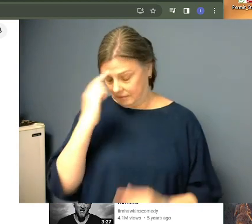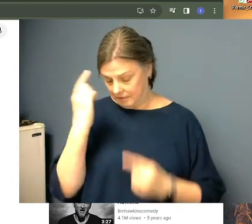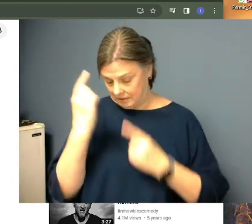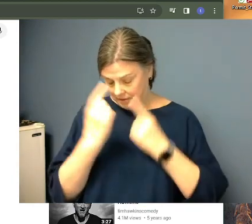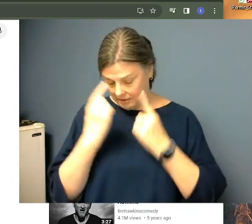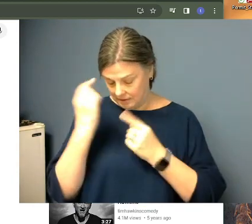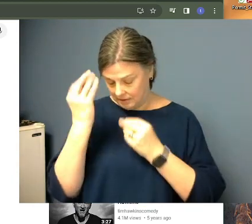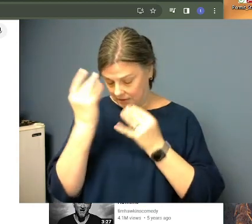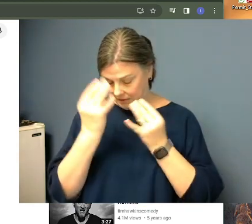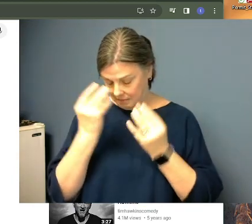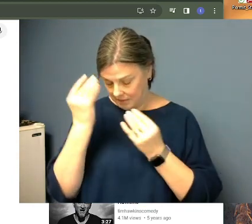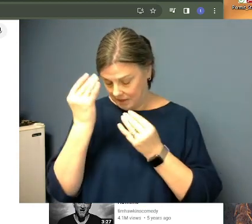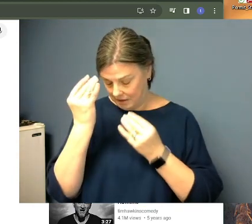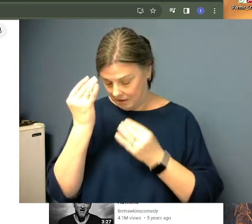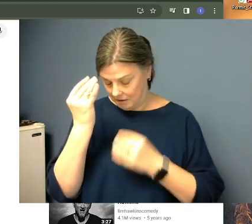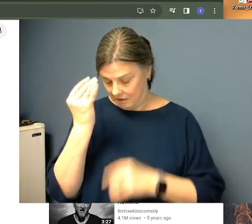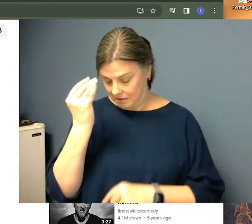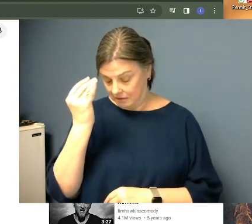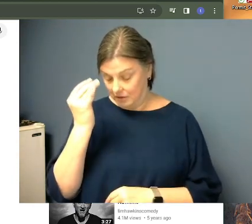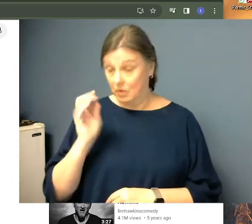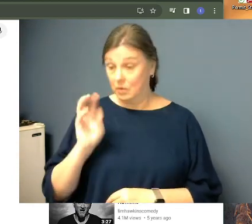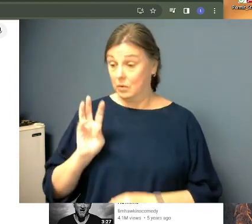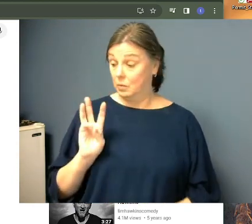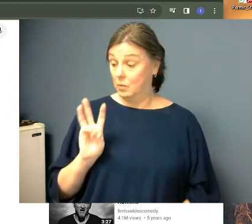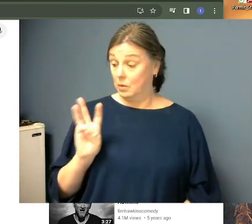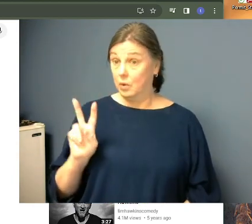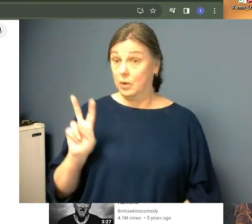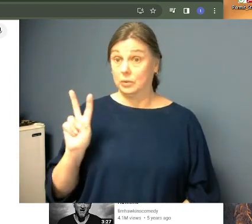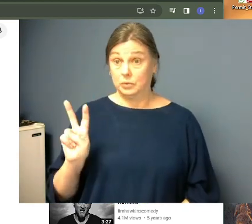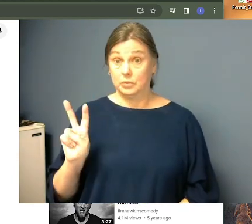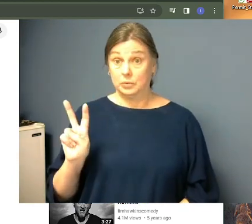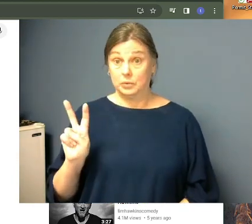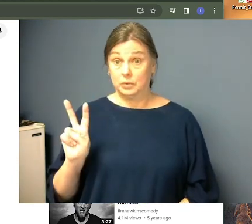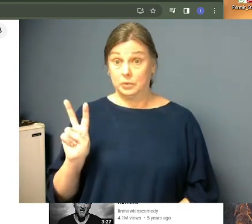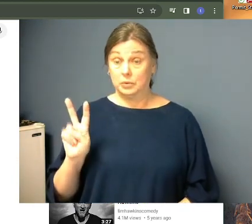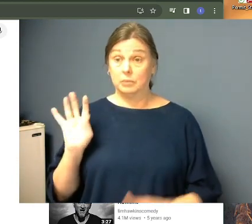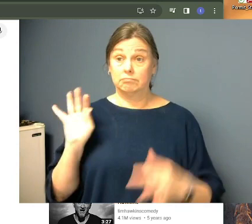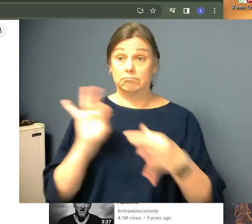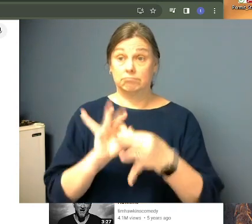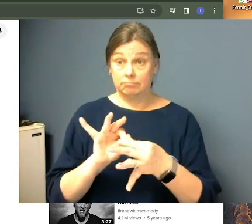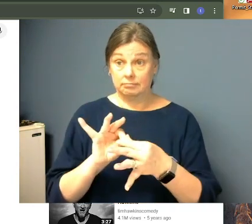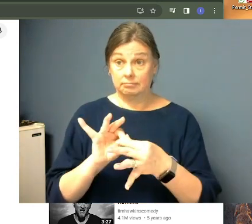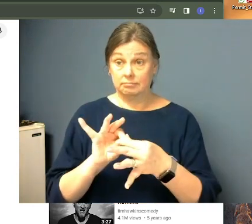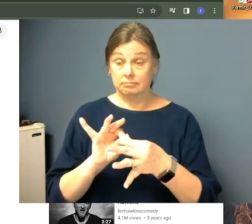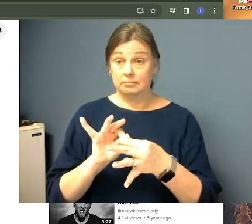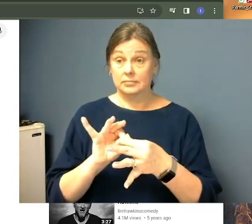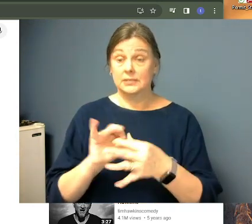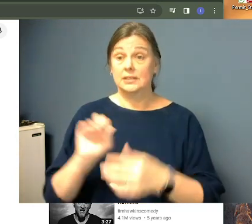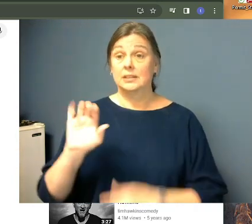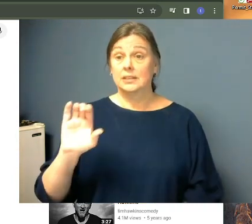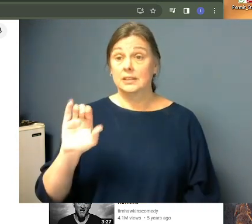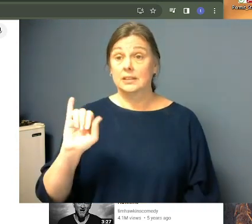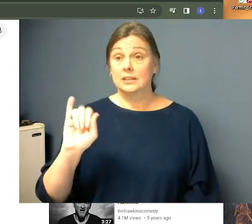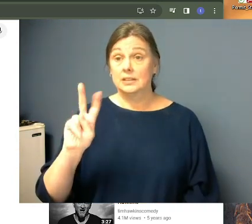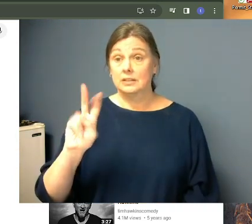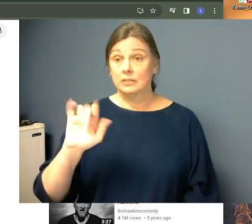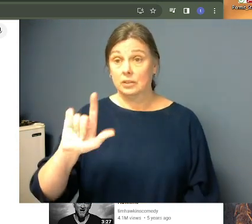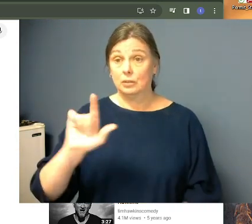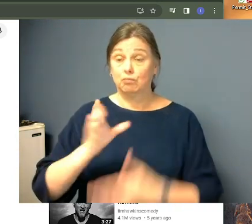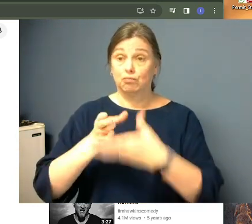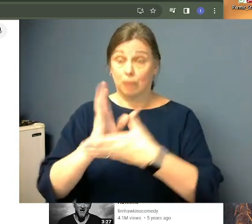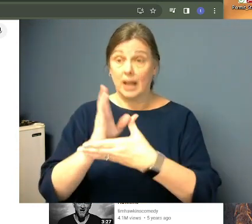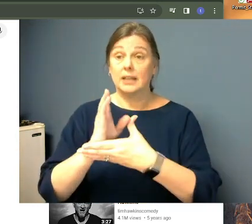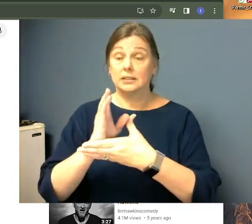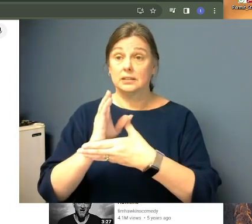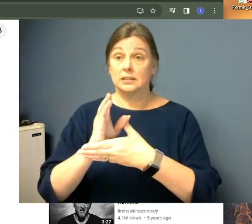can connect World War II to the civil rights movement that we're going to see among